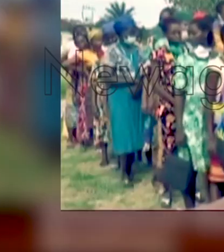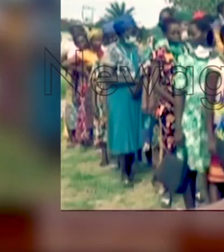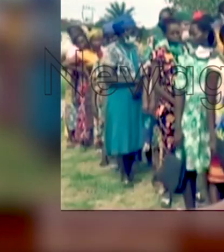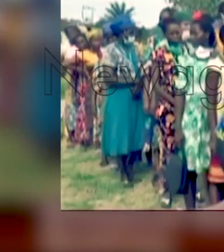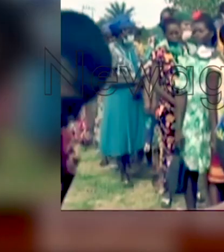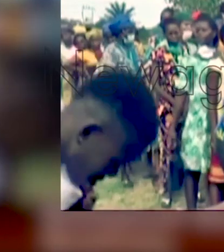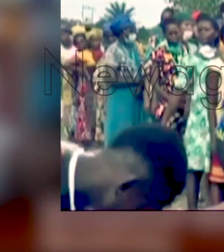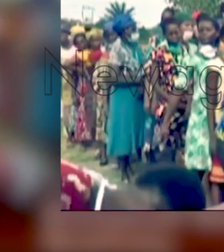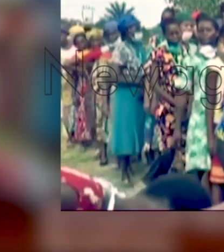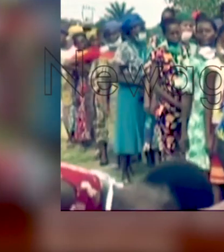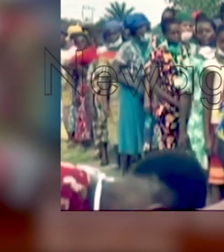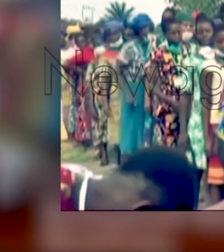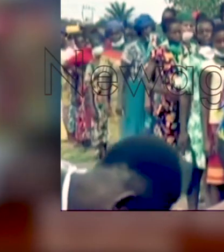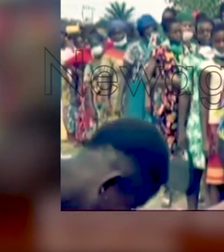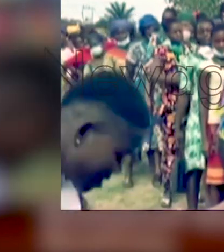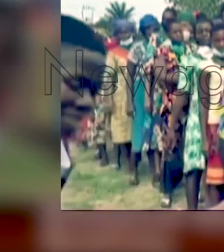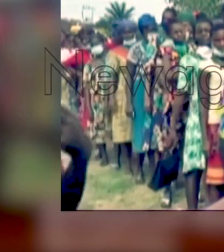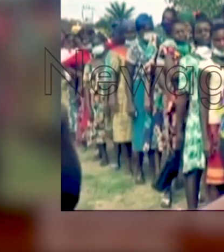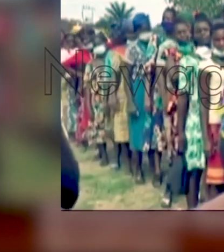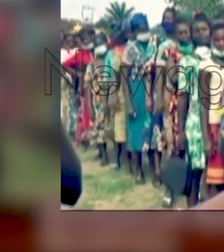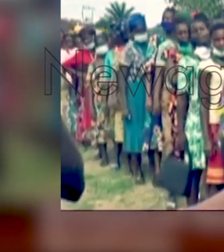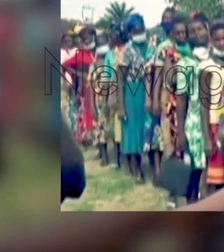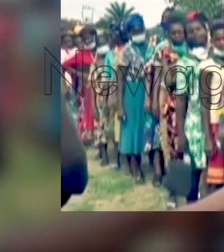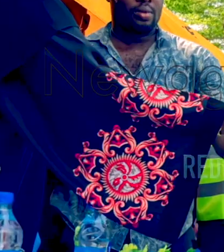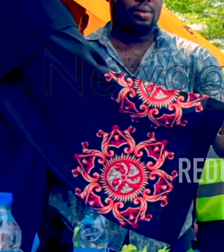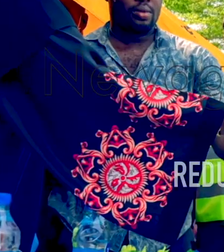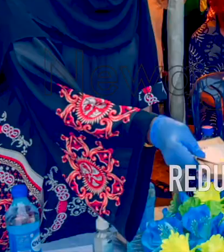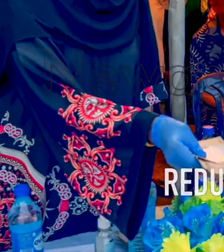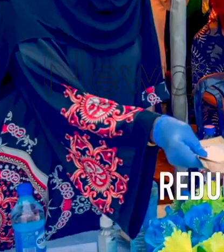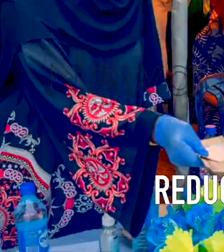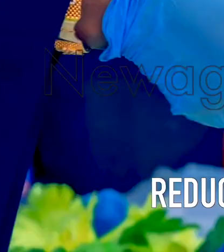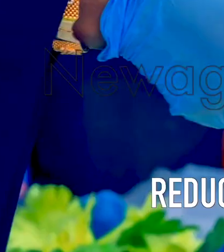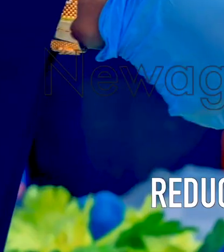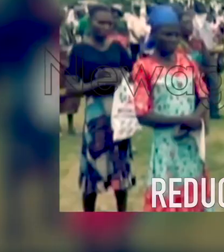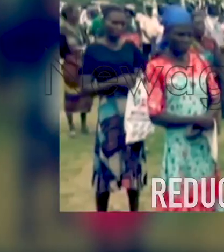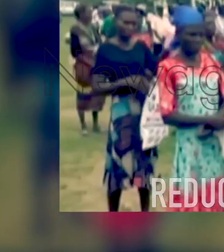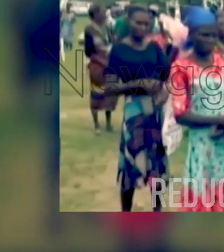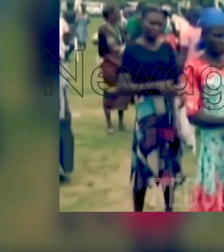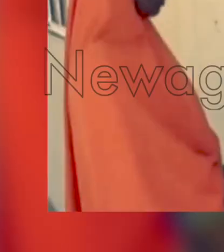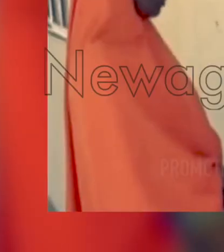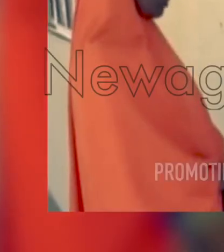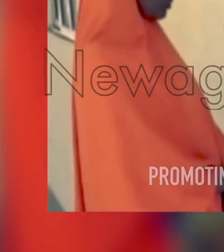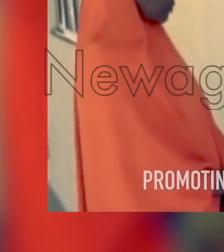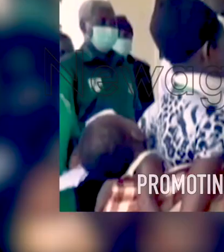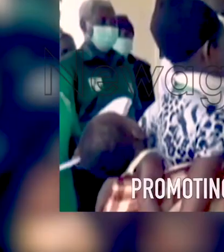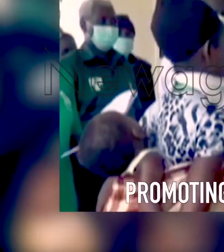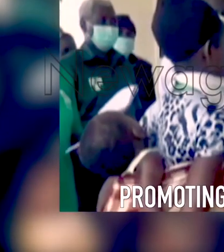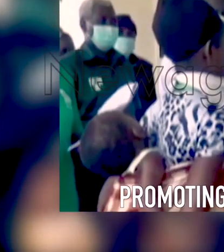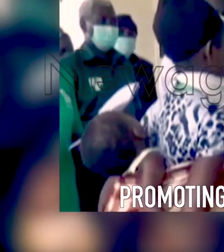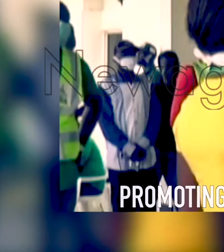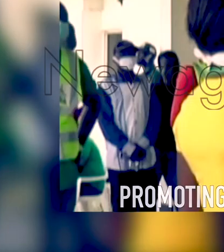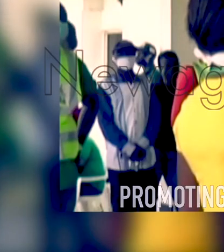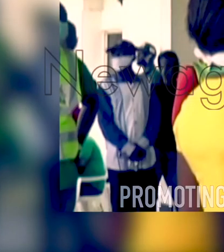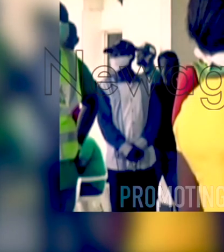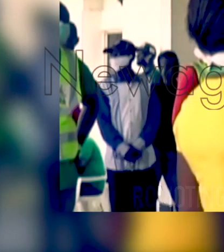well. It helped me to do any other thing, my family. Reducing absolute poverty. Promoting shared